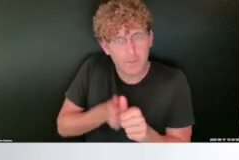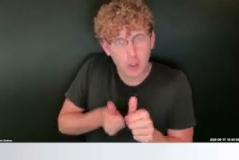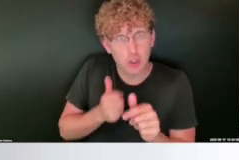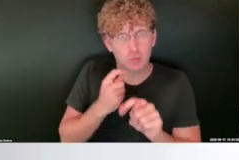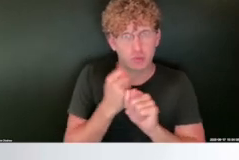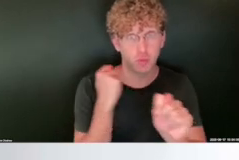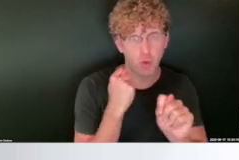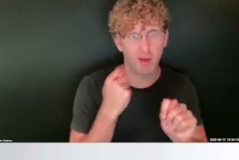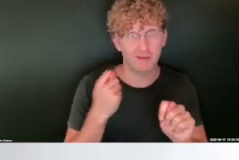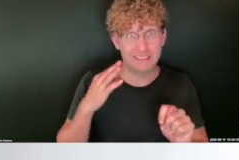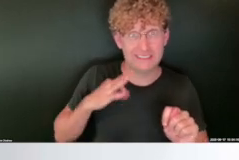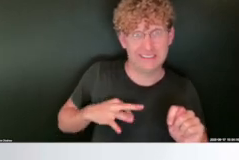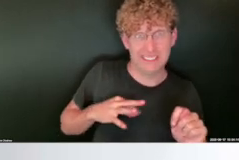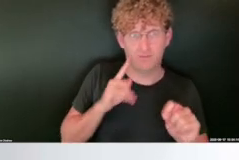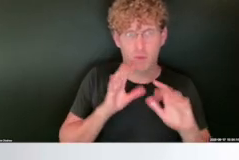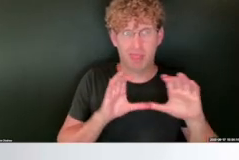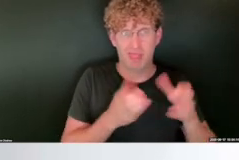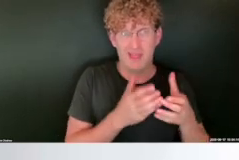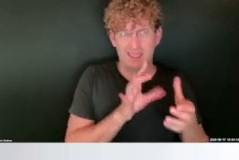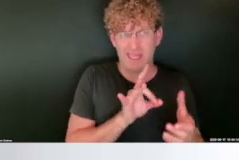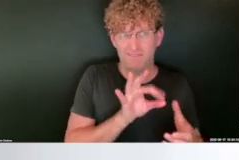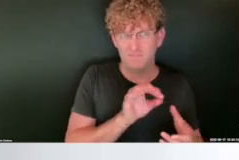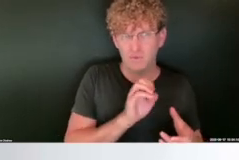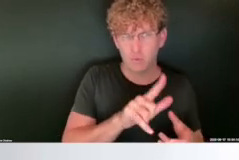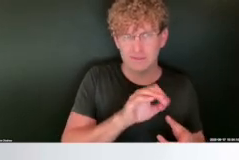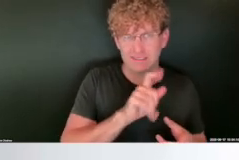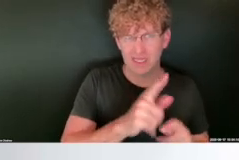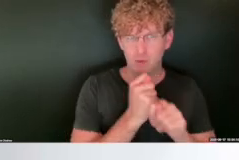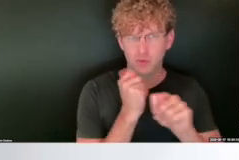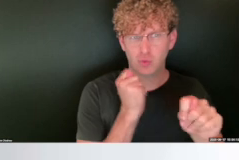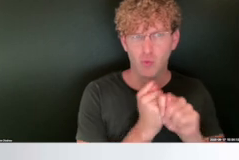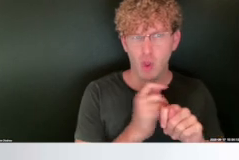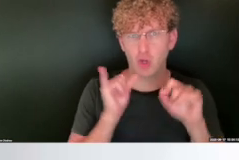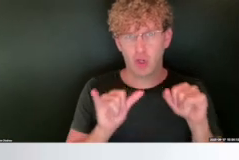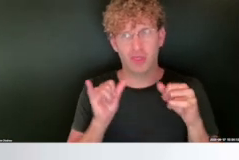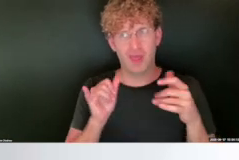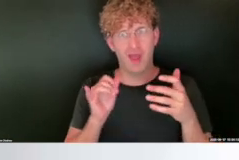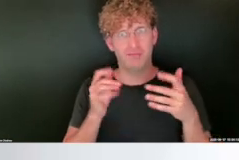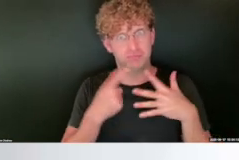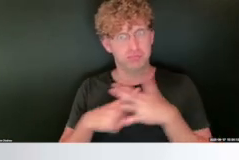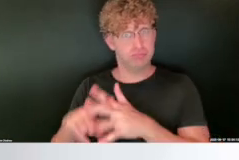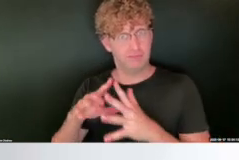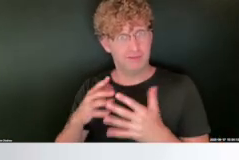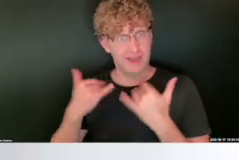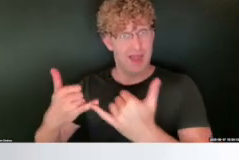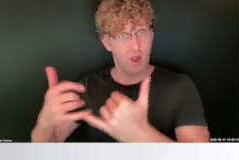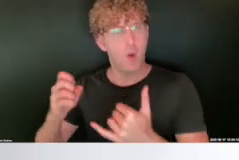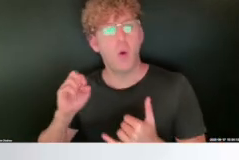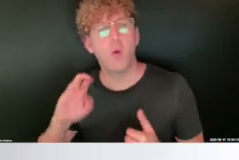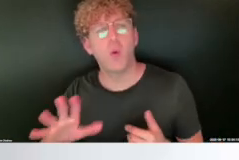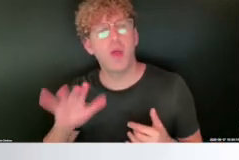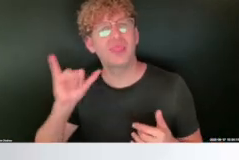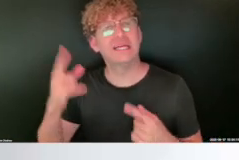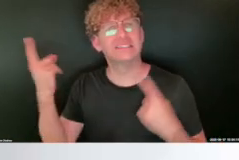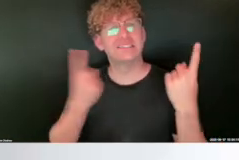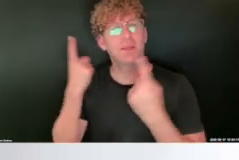trucks, could that kick in now, or is what they're considering only going to apply going forward? Because at